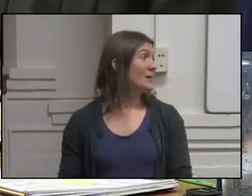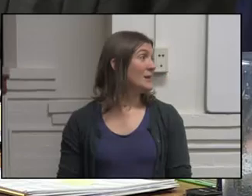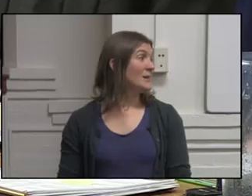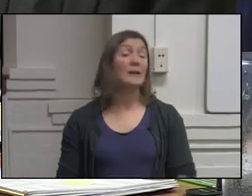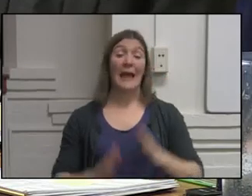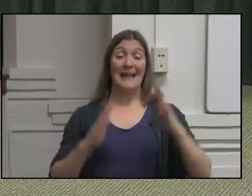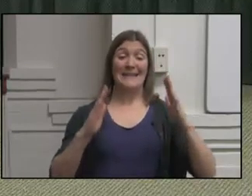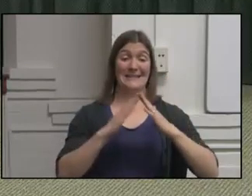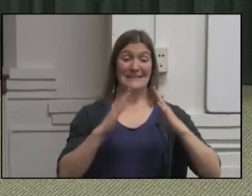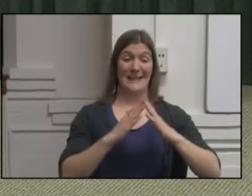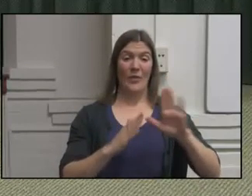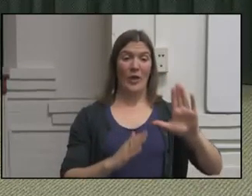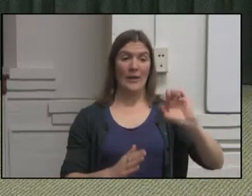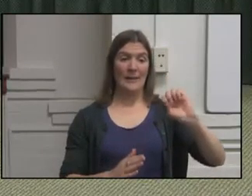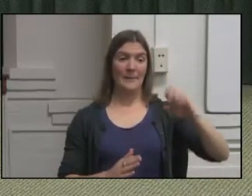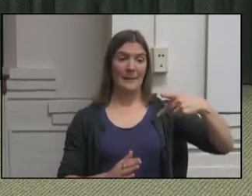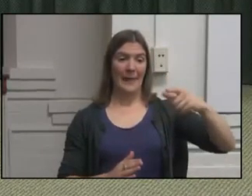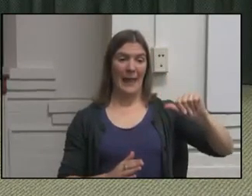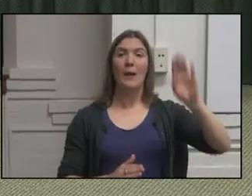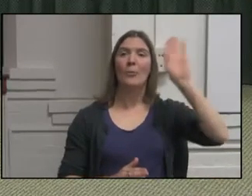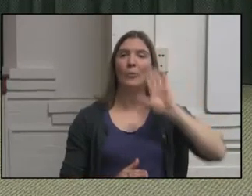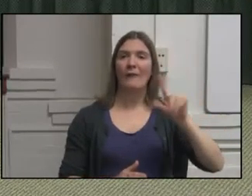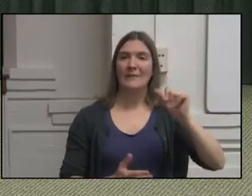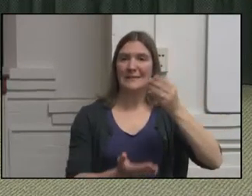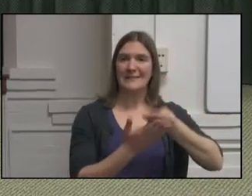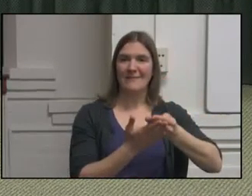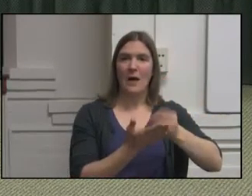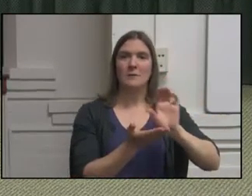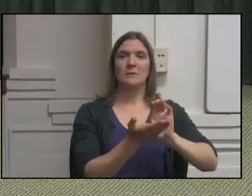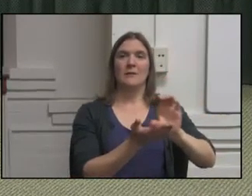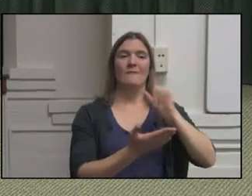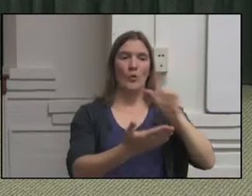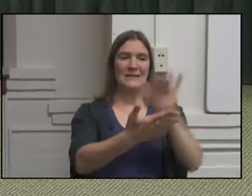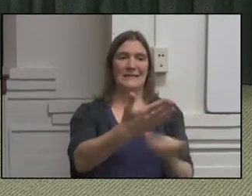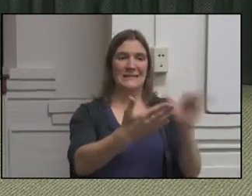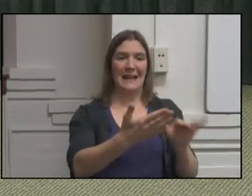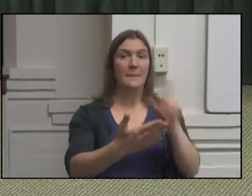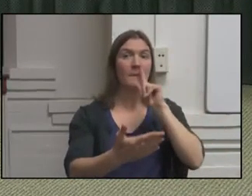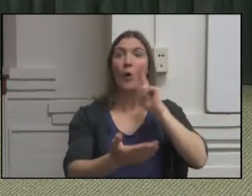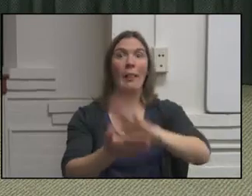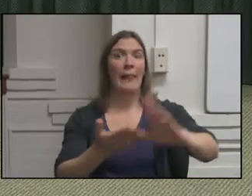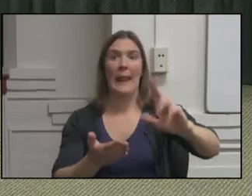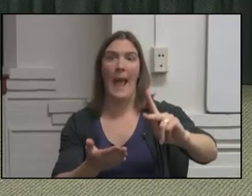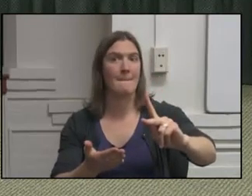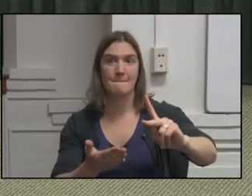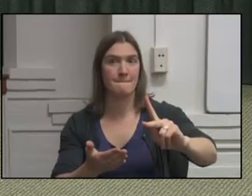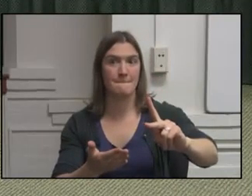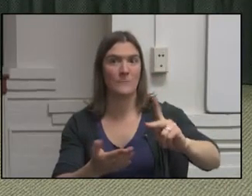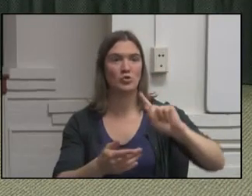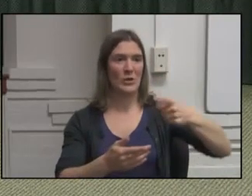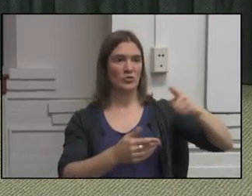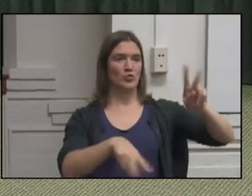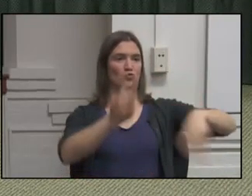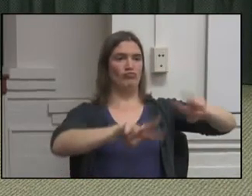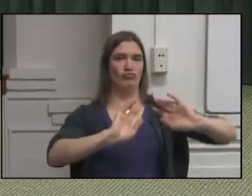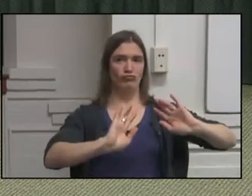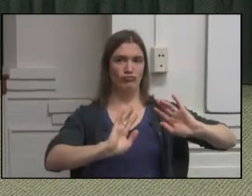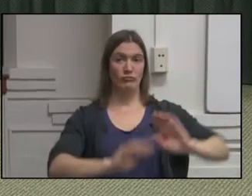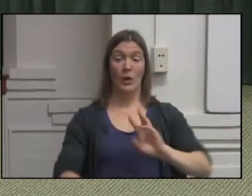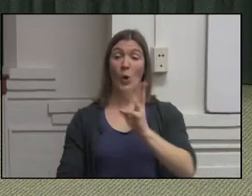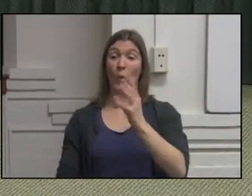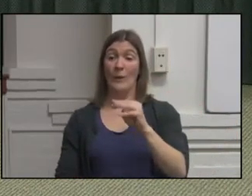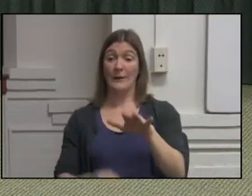The town's EPA brownfield funds are just to study and not to clean up. And I know the Windham